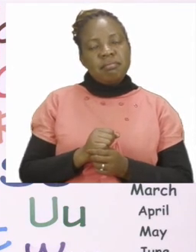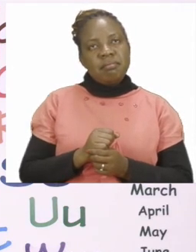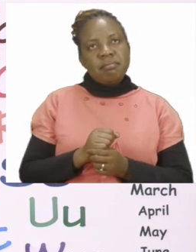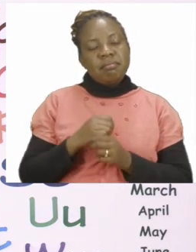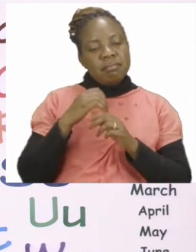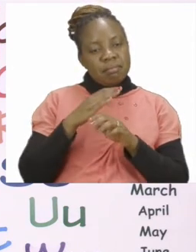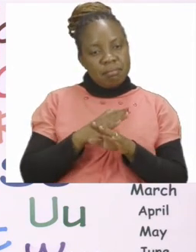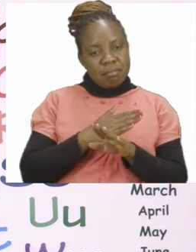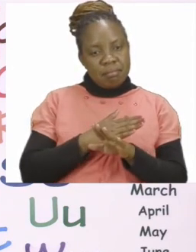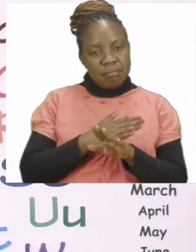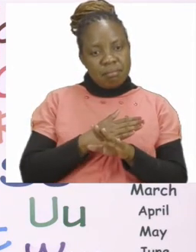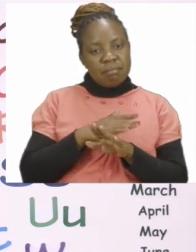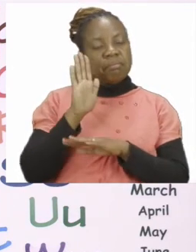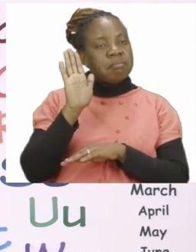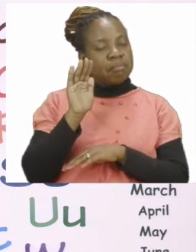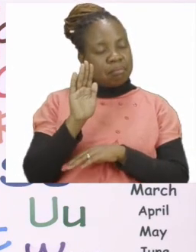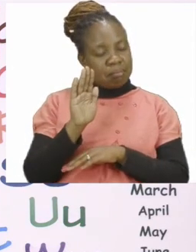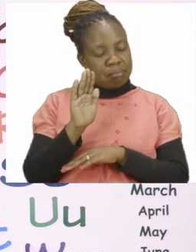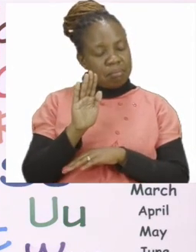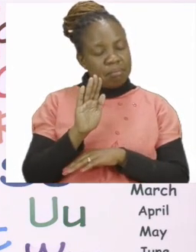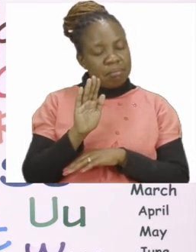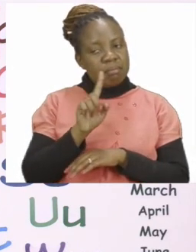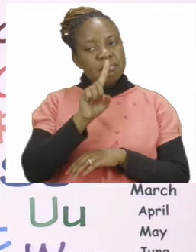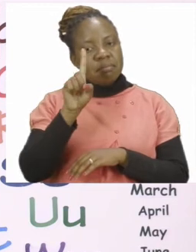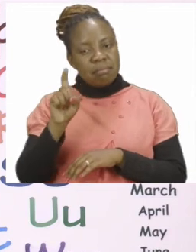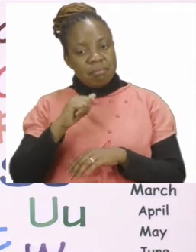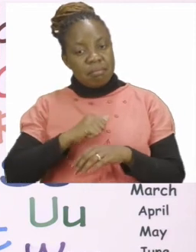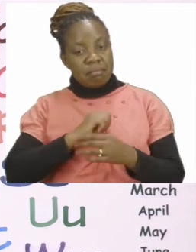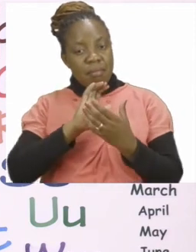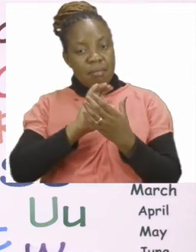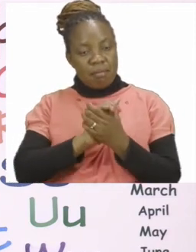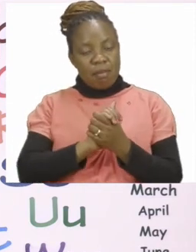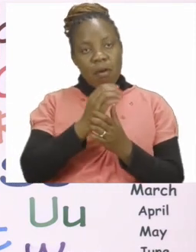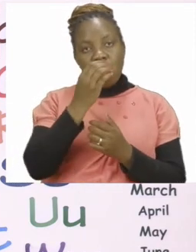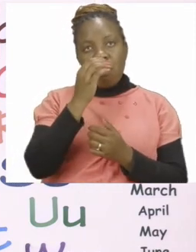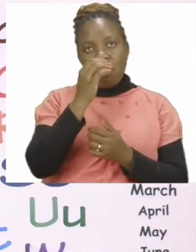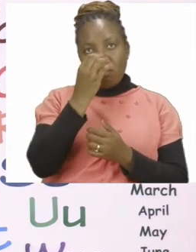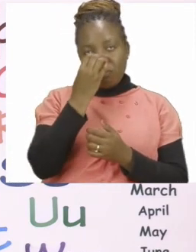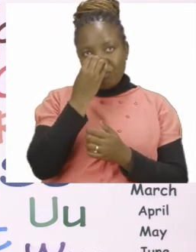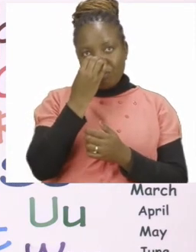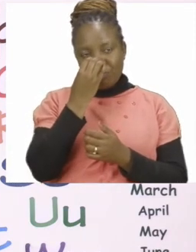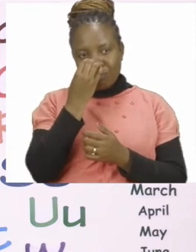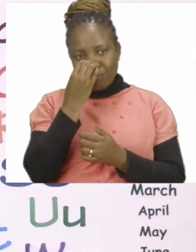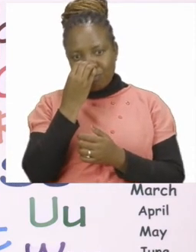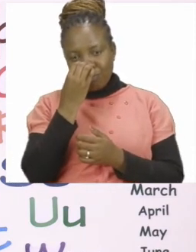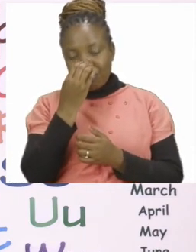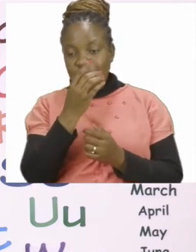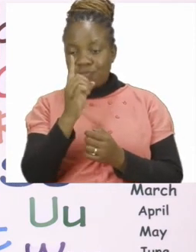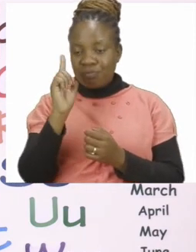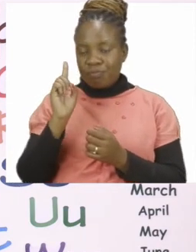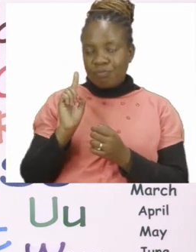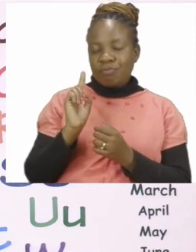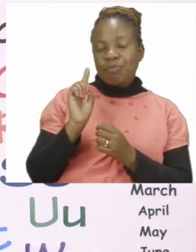say goodbye, I asked my friend Zoshi to come and say bye with me.